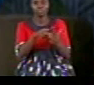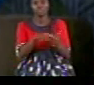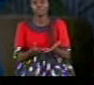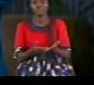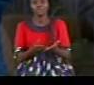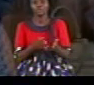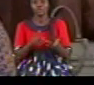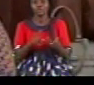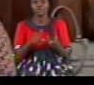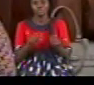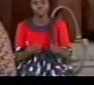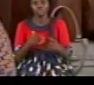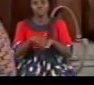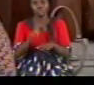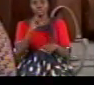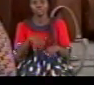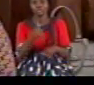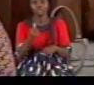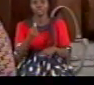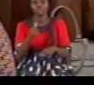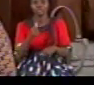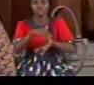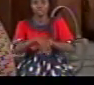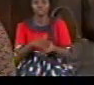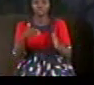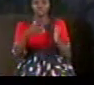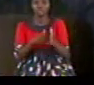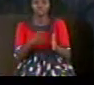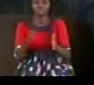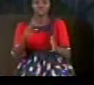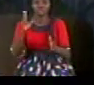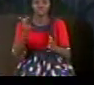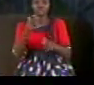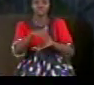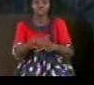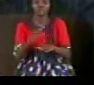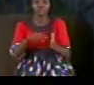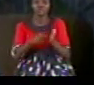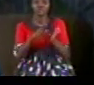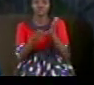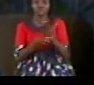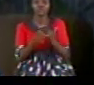again. The third night of this program is going to be greater than the first night, and it